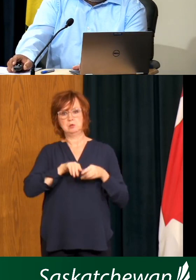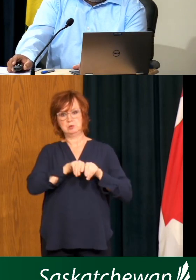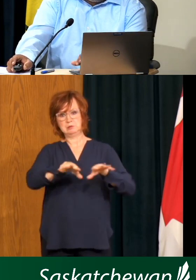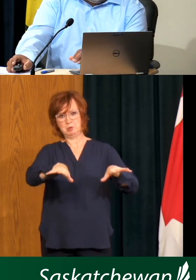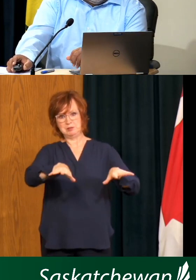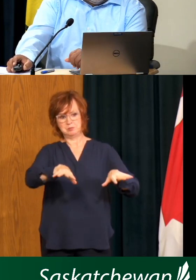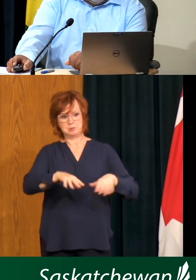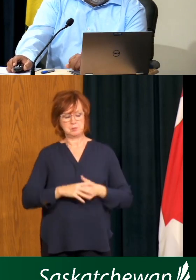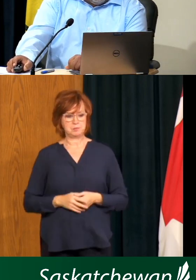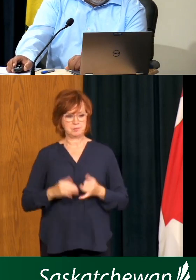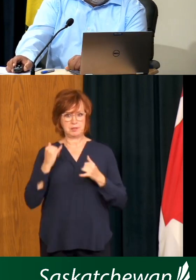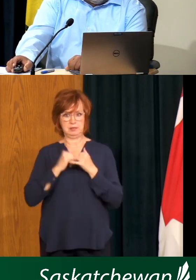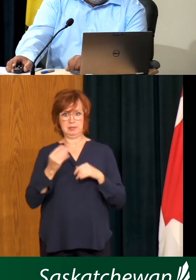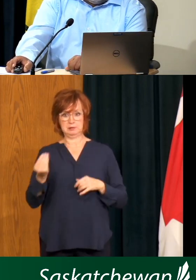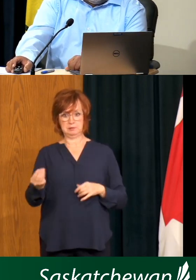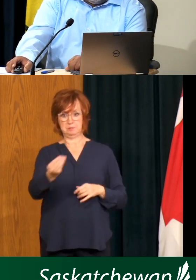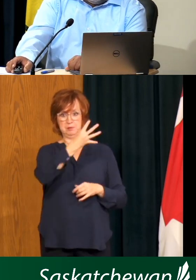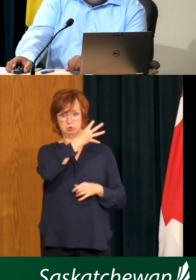And finally,